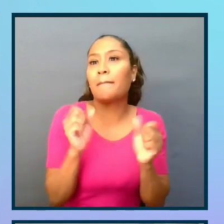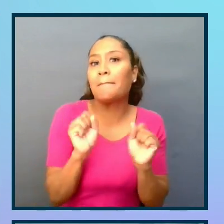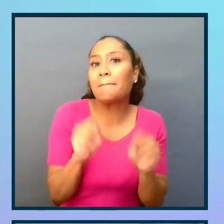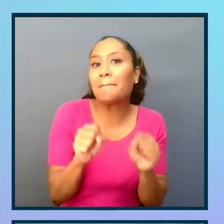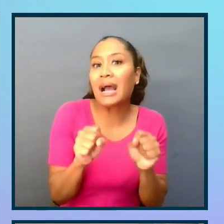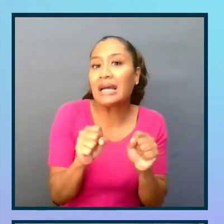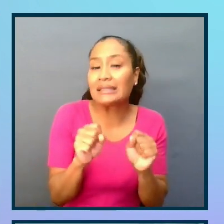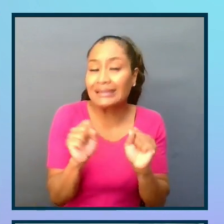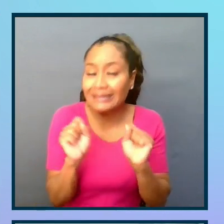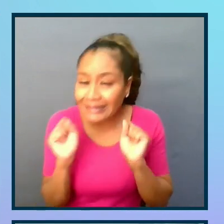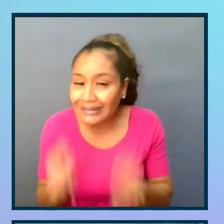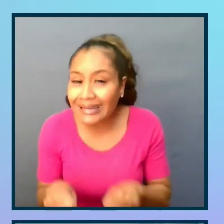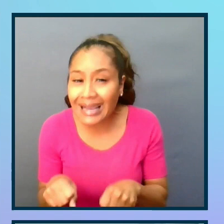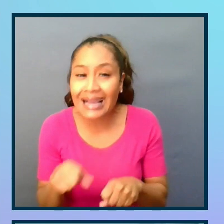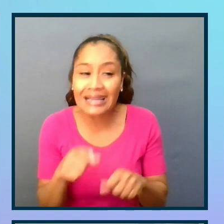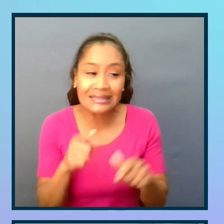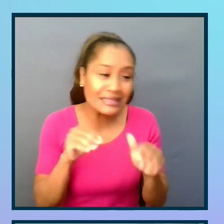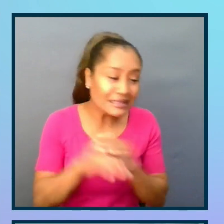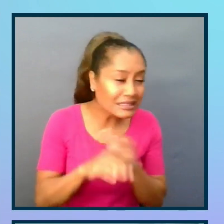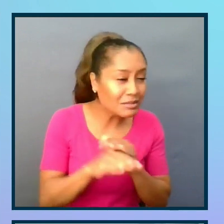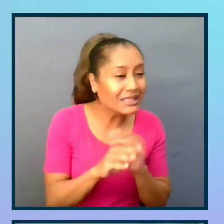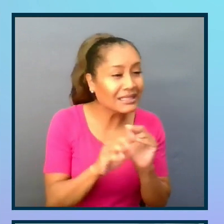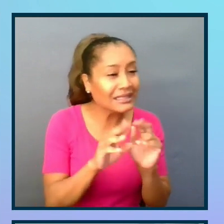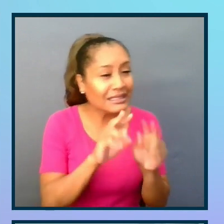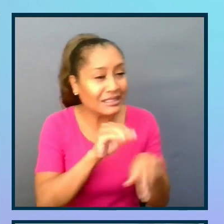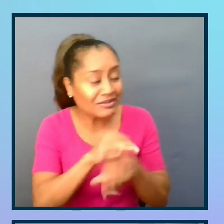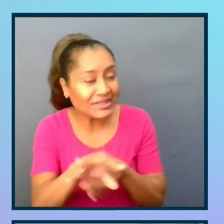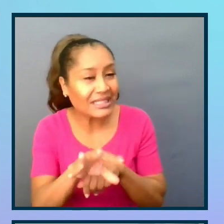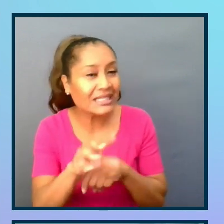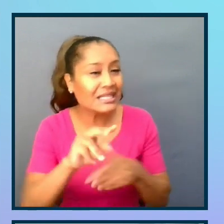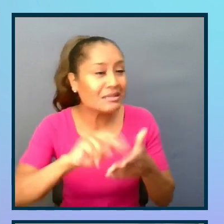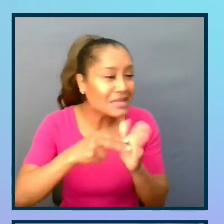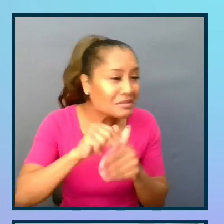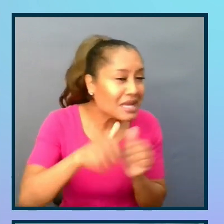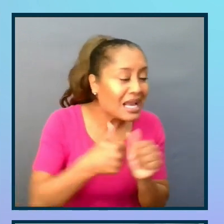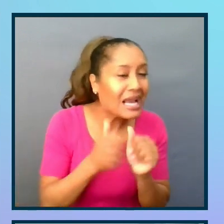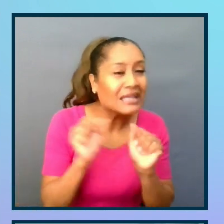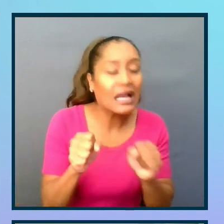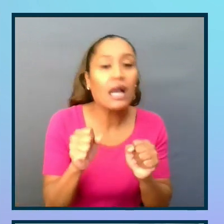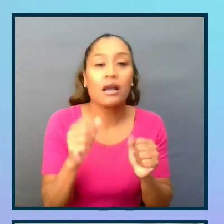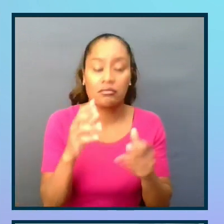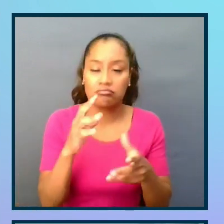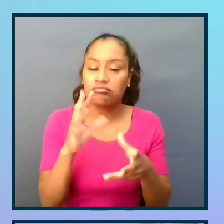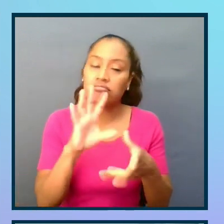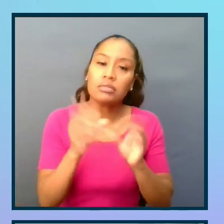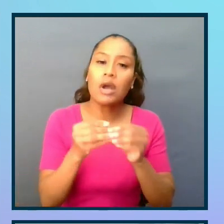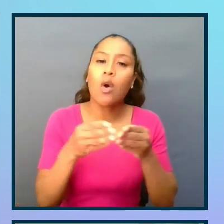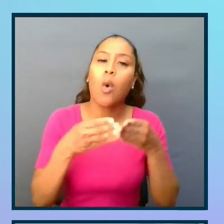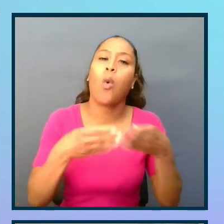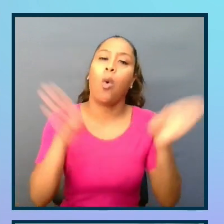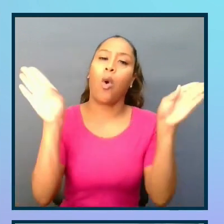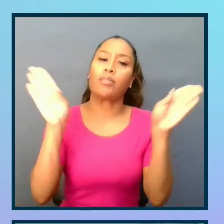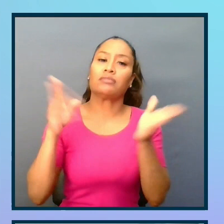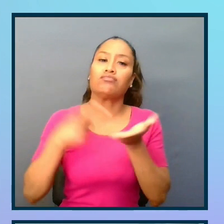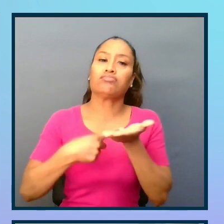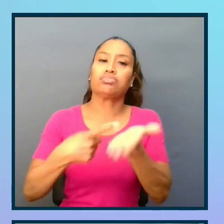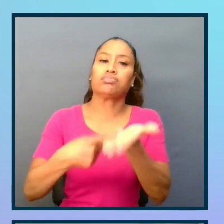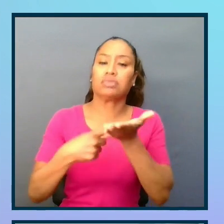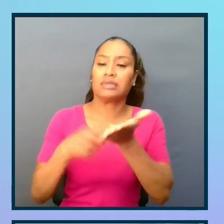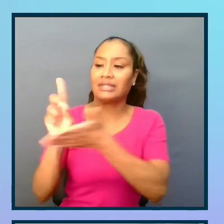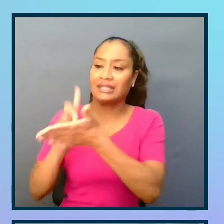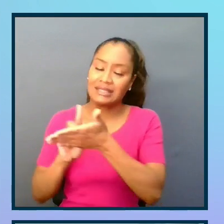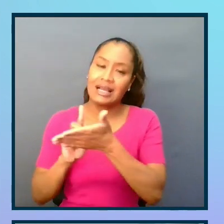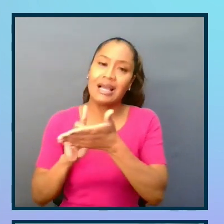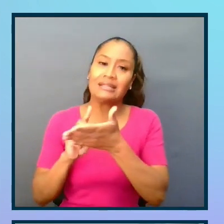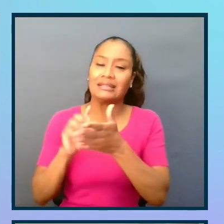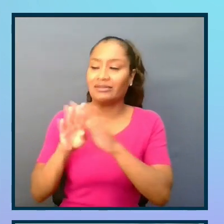feasibility or accessibility implications of the design, and overall get a chance to open the dialogue between design and development.